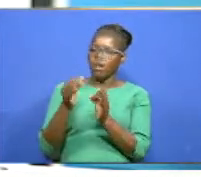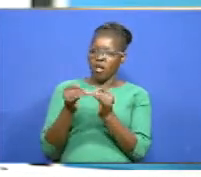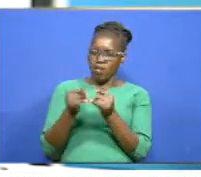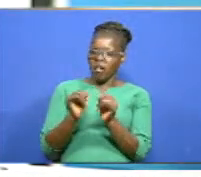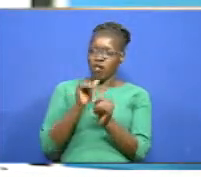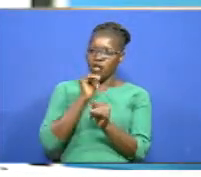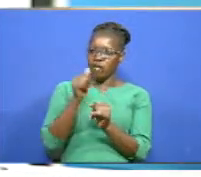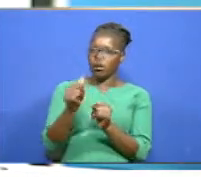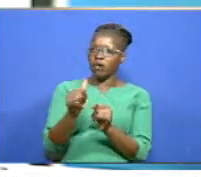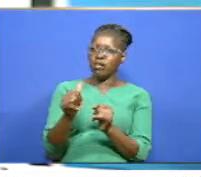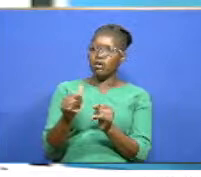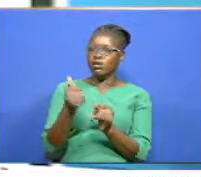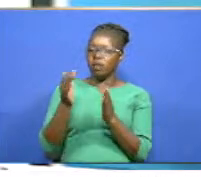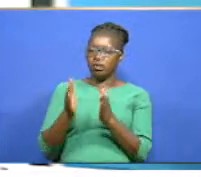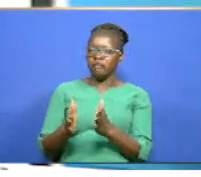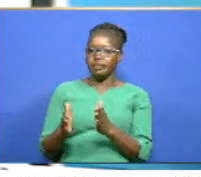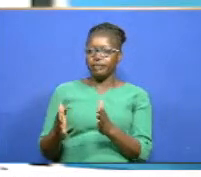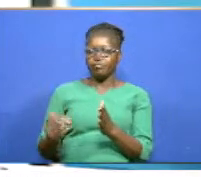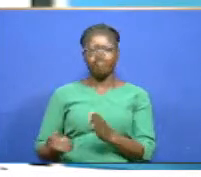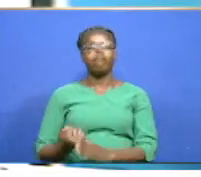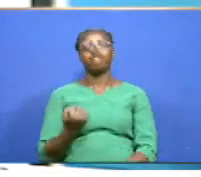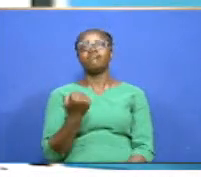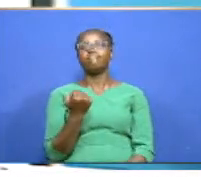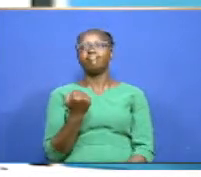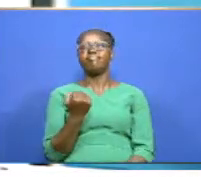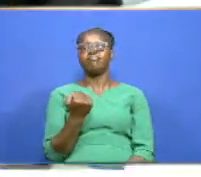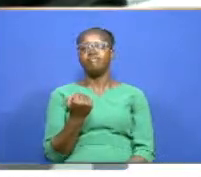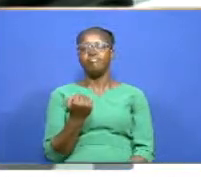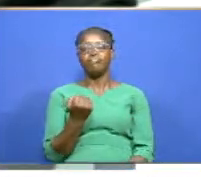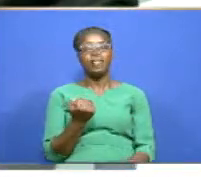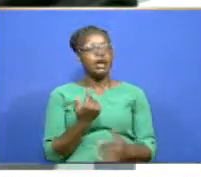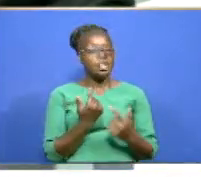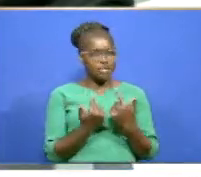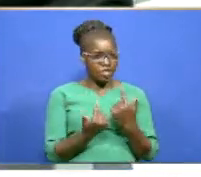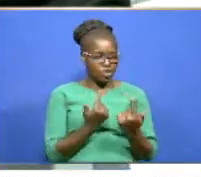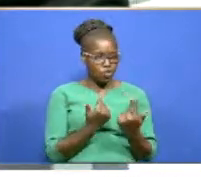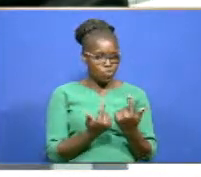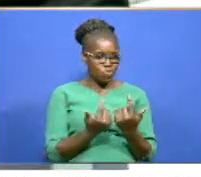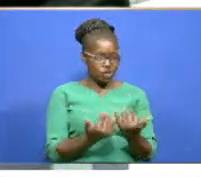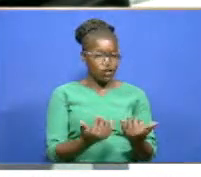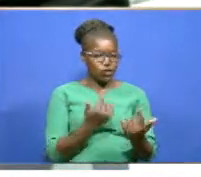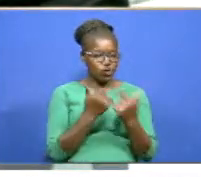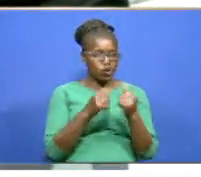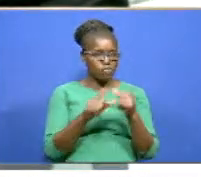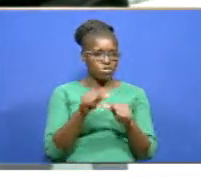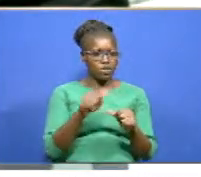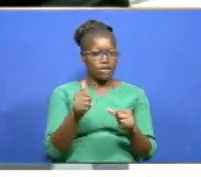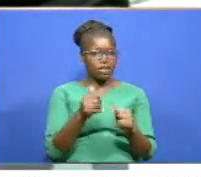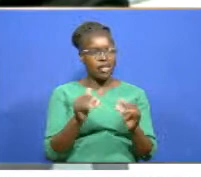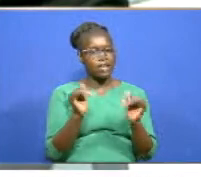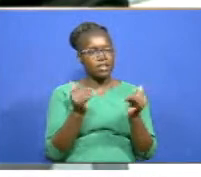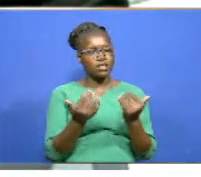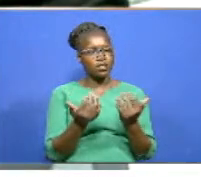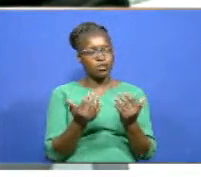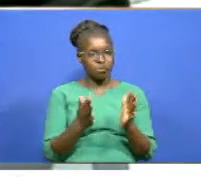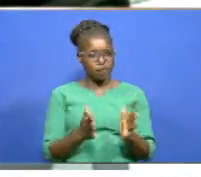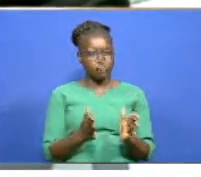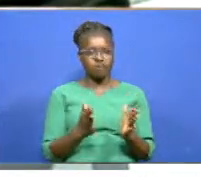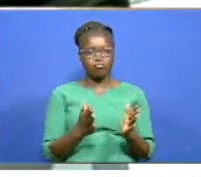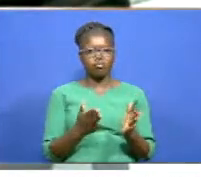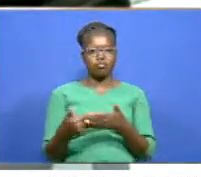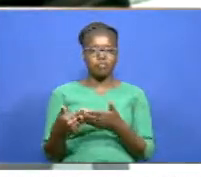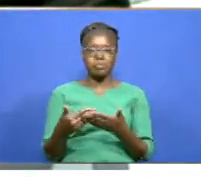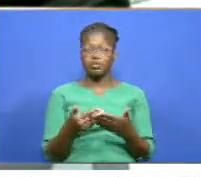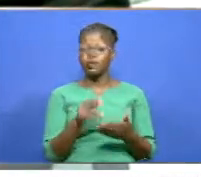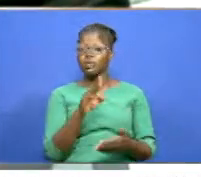not, somebody else will rise. Yes. And talking about somebody else will rise, we have the new kid on the block, UDA.